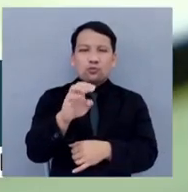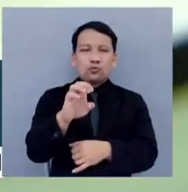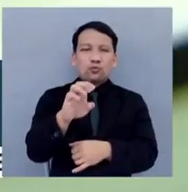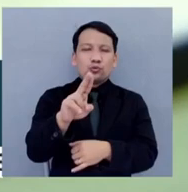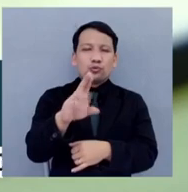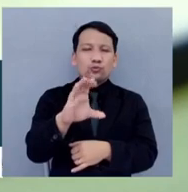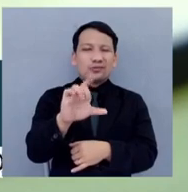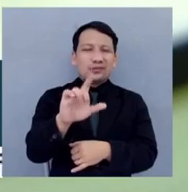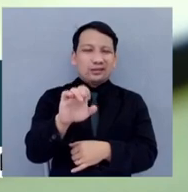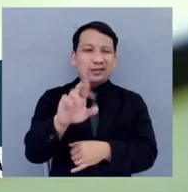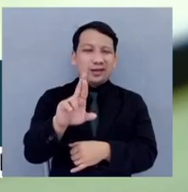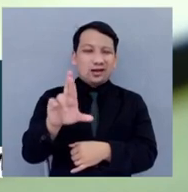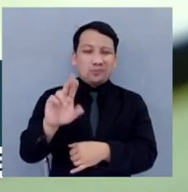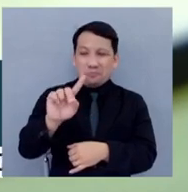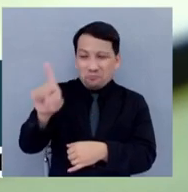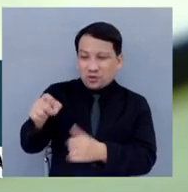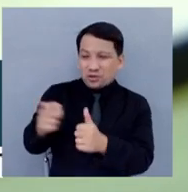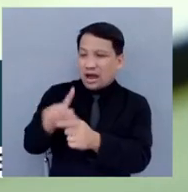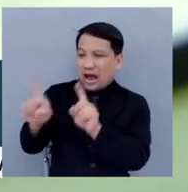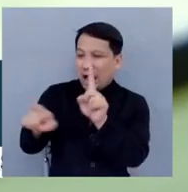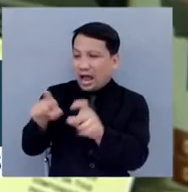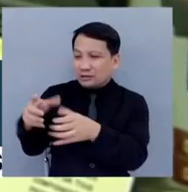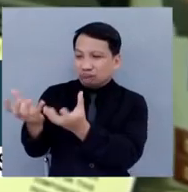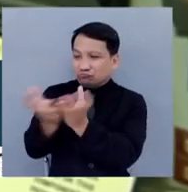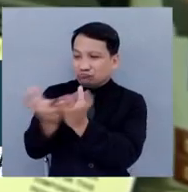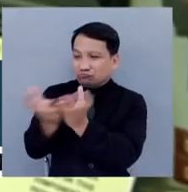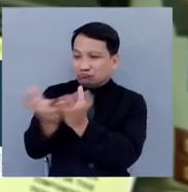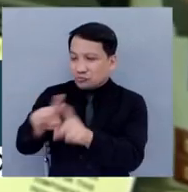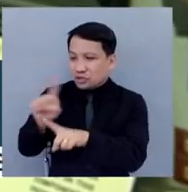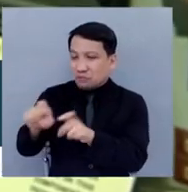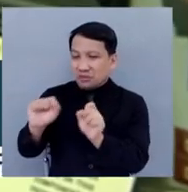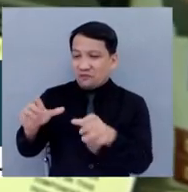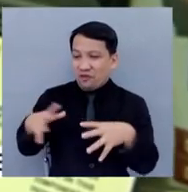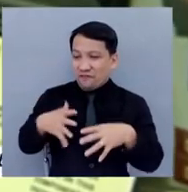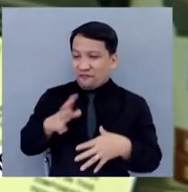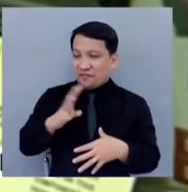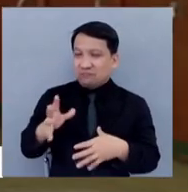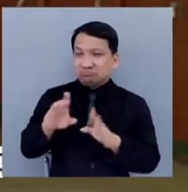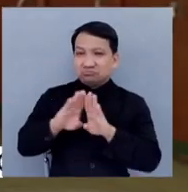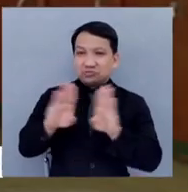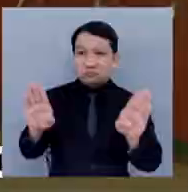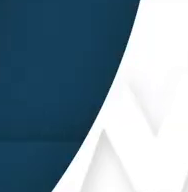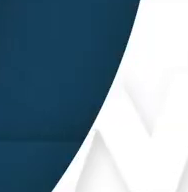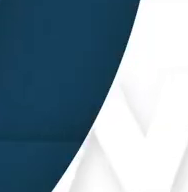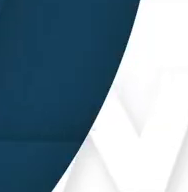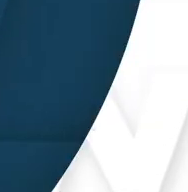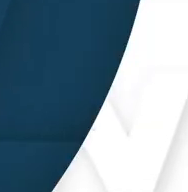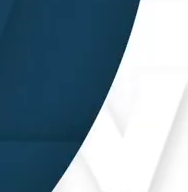surrounding it as well as the local government. Alvin Olchico, ABS-CBN News.